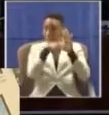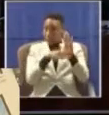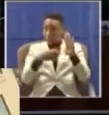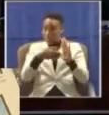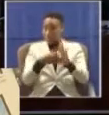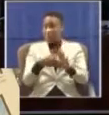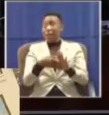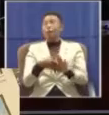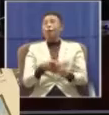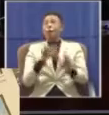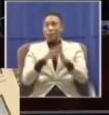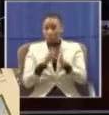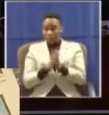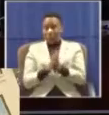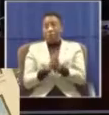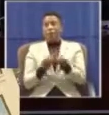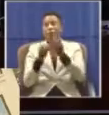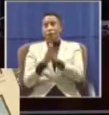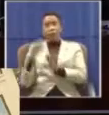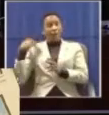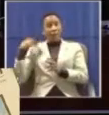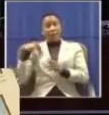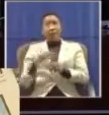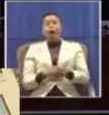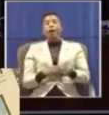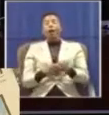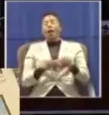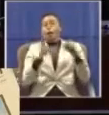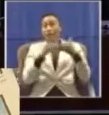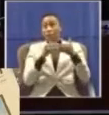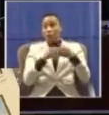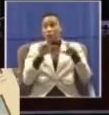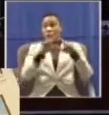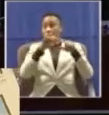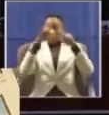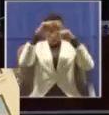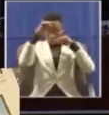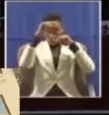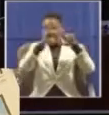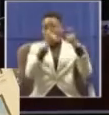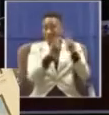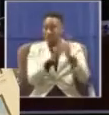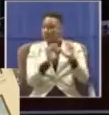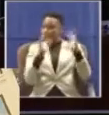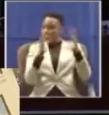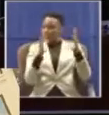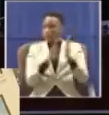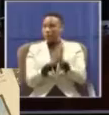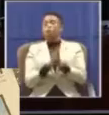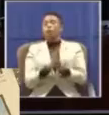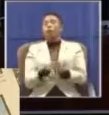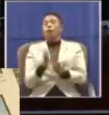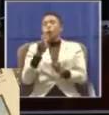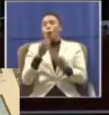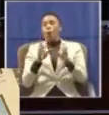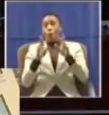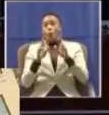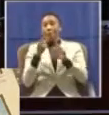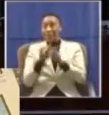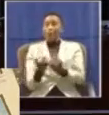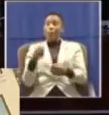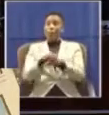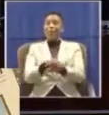thank the Minister and members of the Portfolio Committee for their hard work in processing this bill. Let us trust that it will be implemented correctly